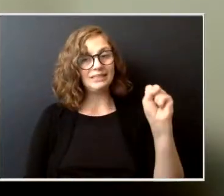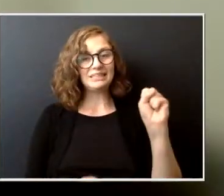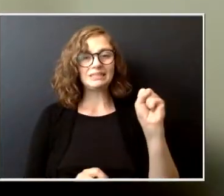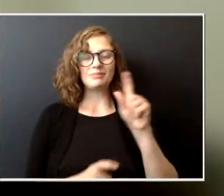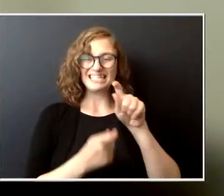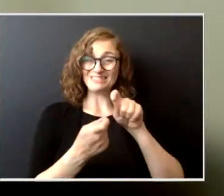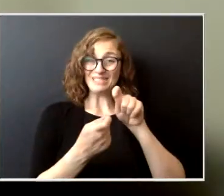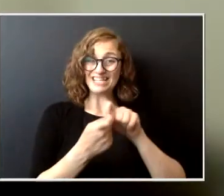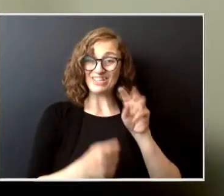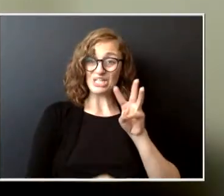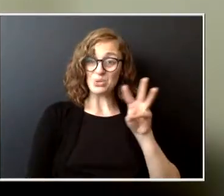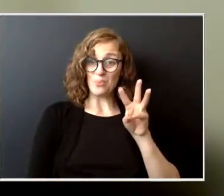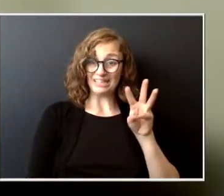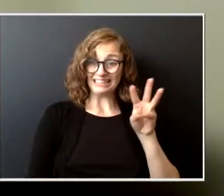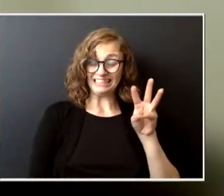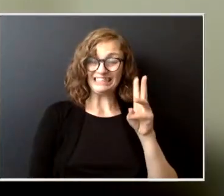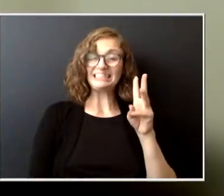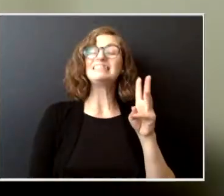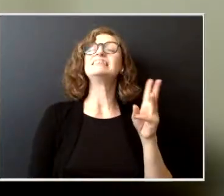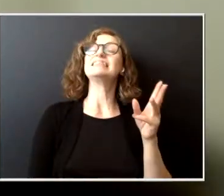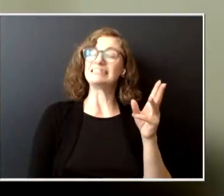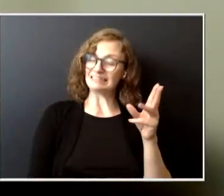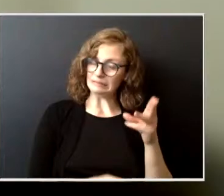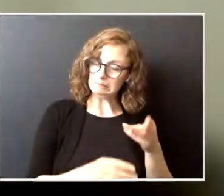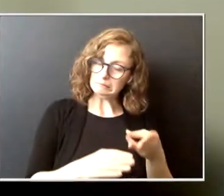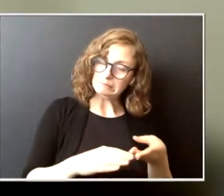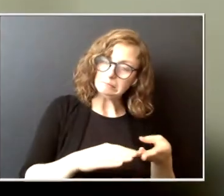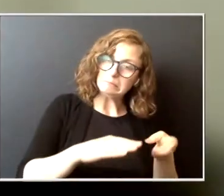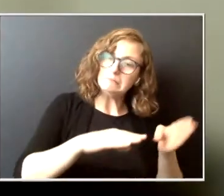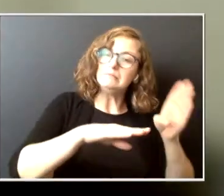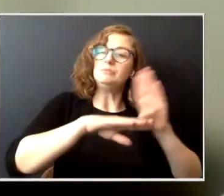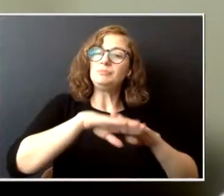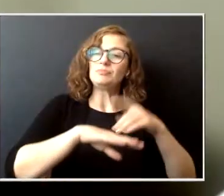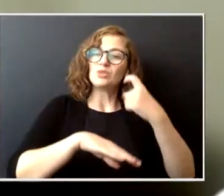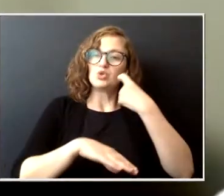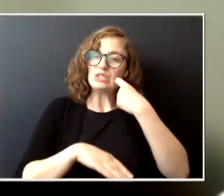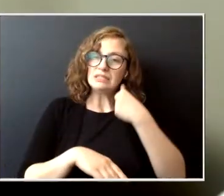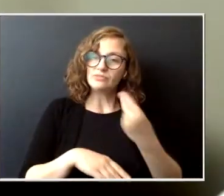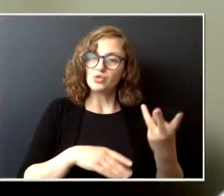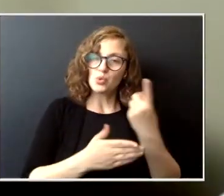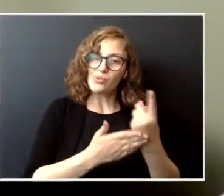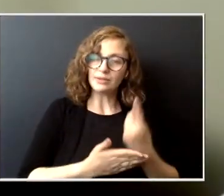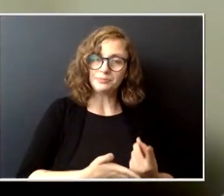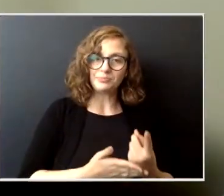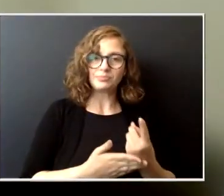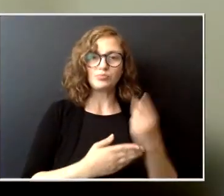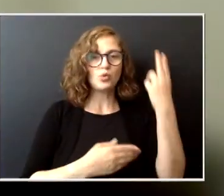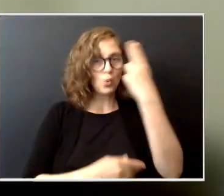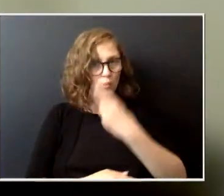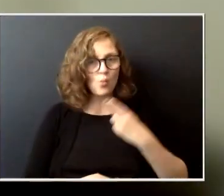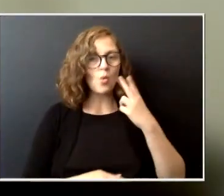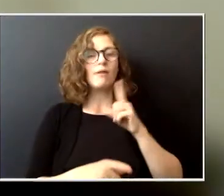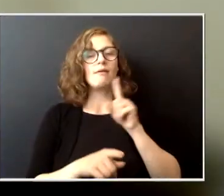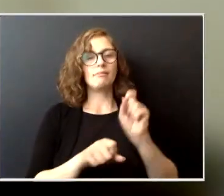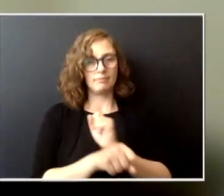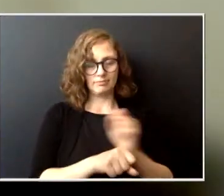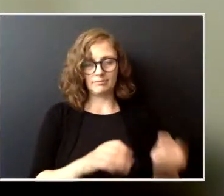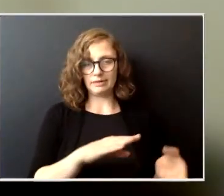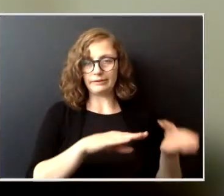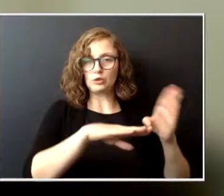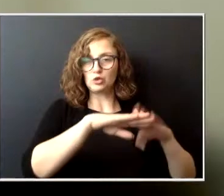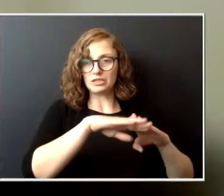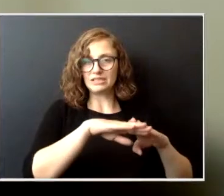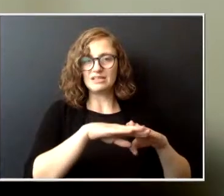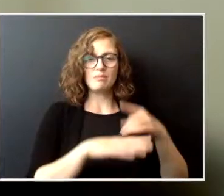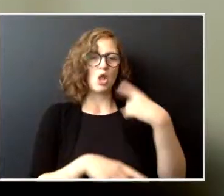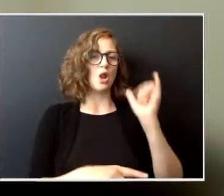has seen an increase over the past few weeks. Hawaii has seen an increase, although it looks like their wastewater testing is showing